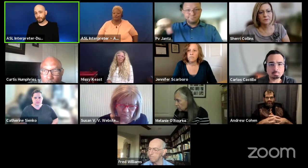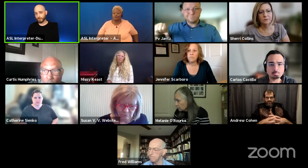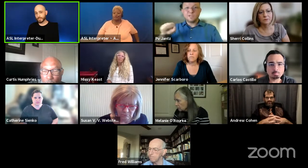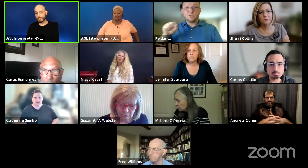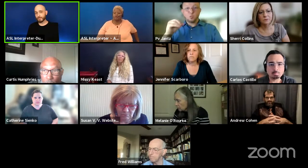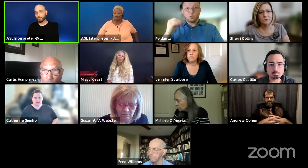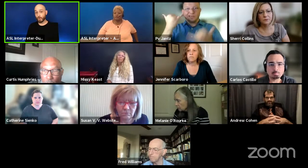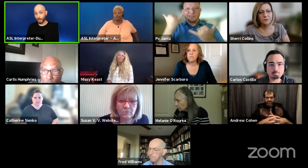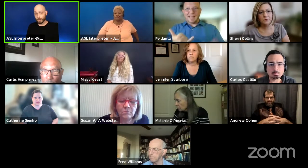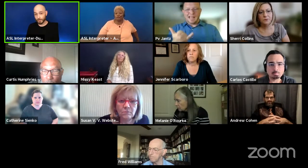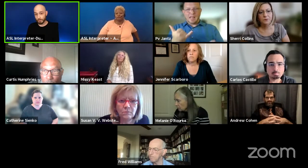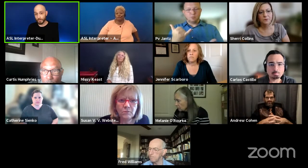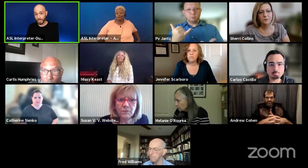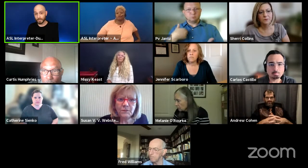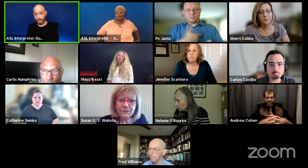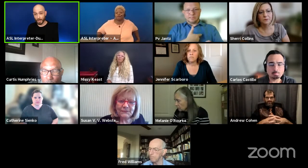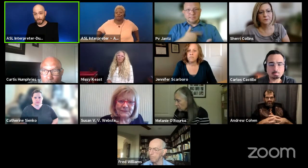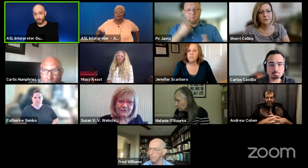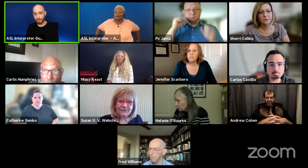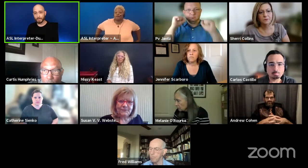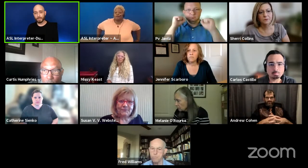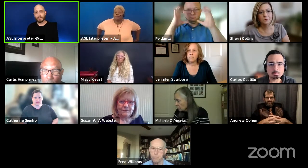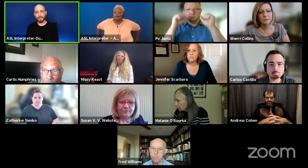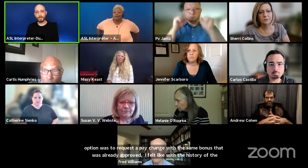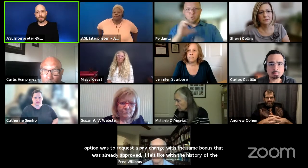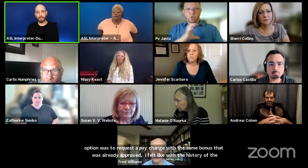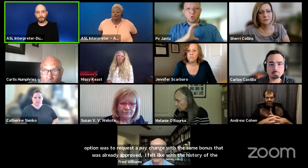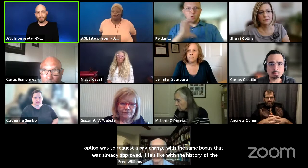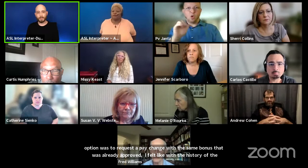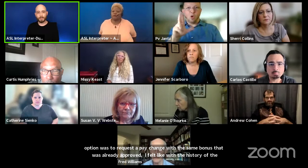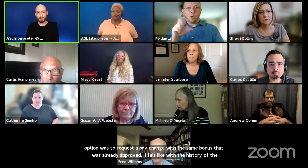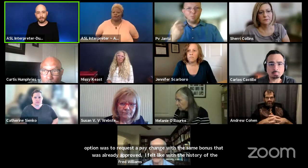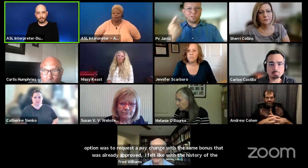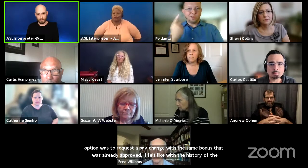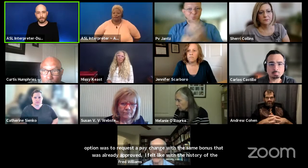salary increase requests being denied,